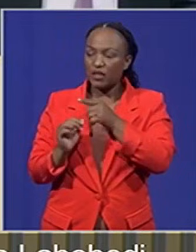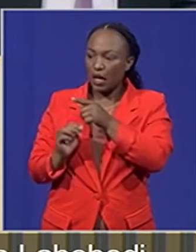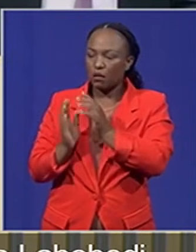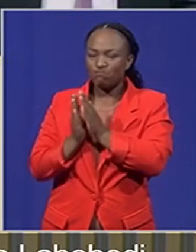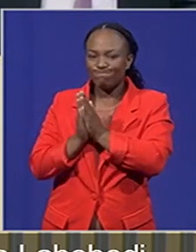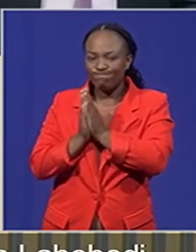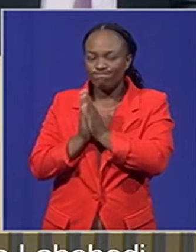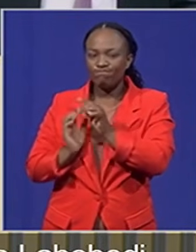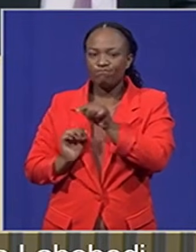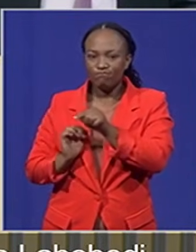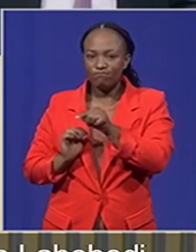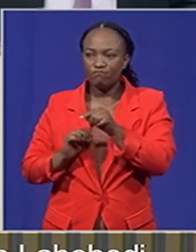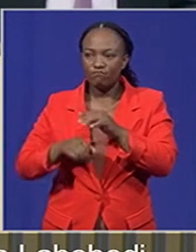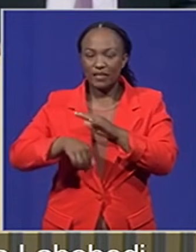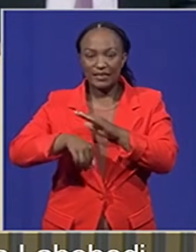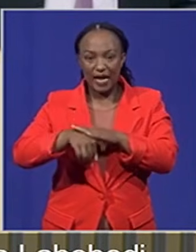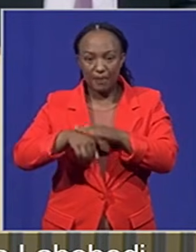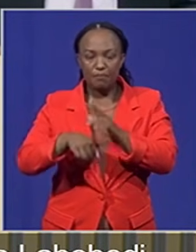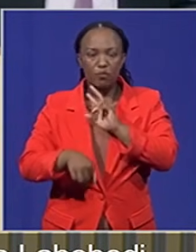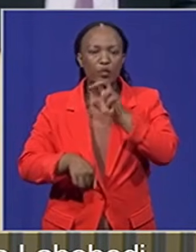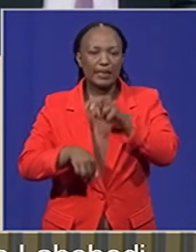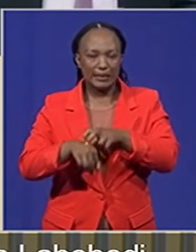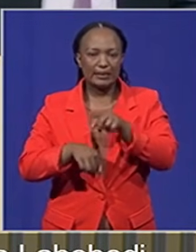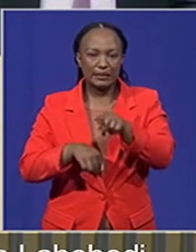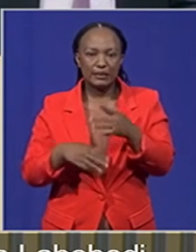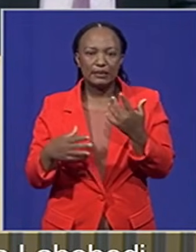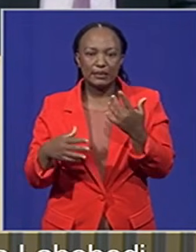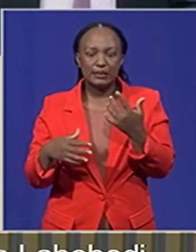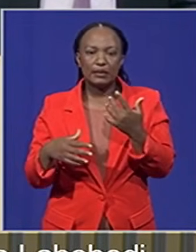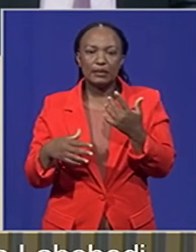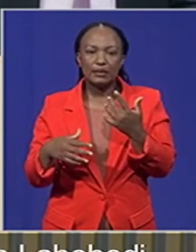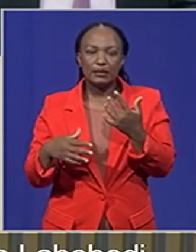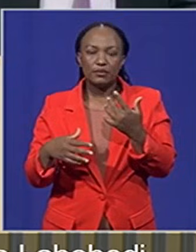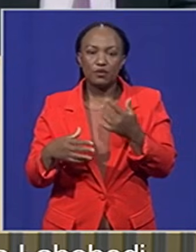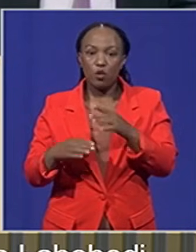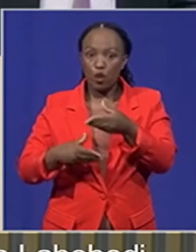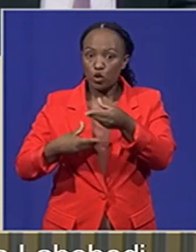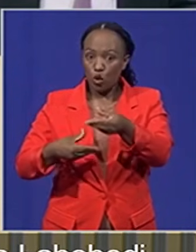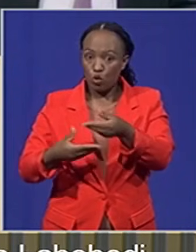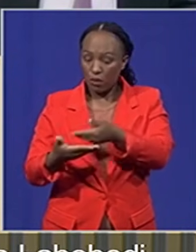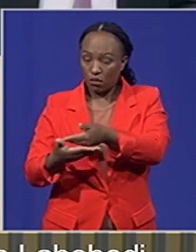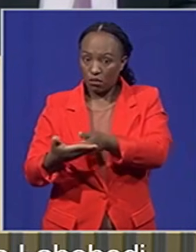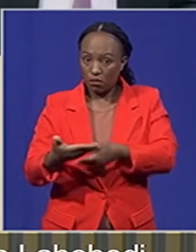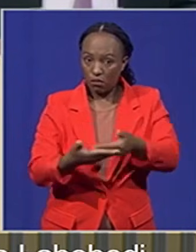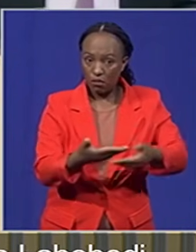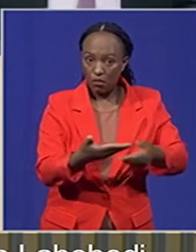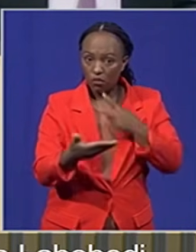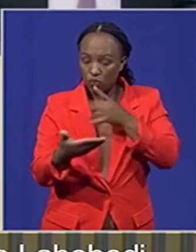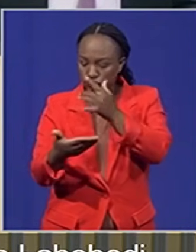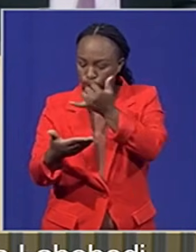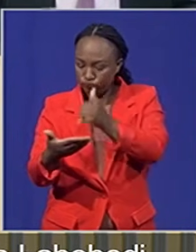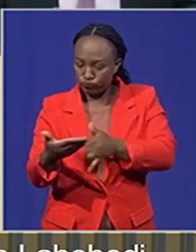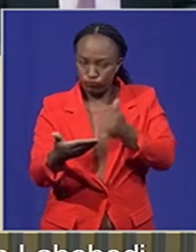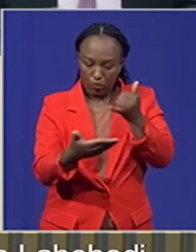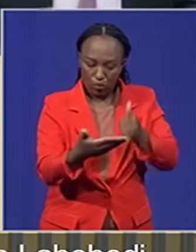that time is required to go through the documentation, and